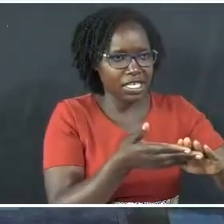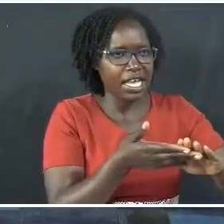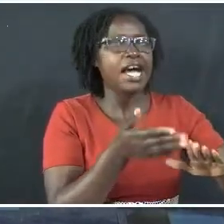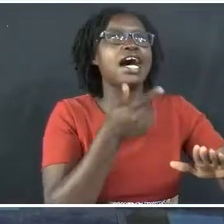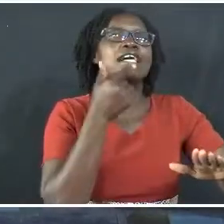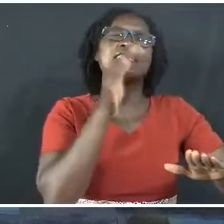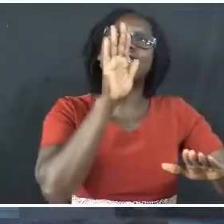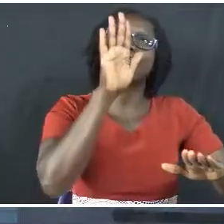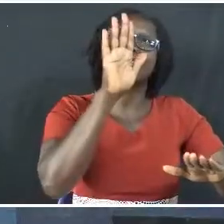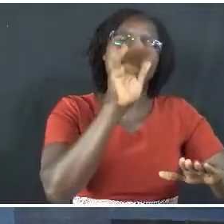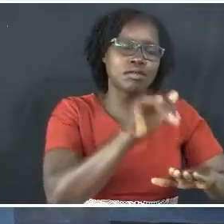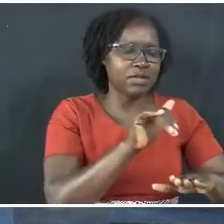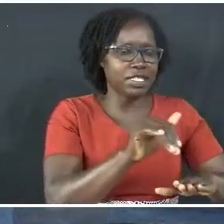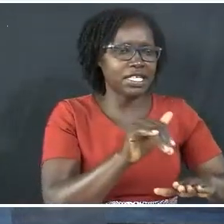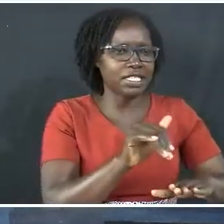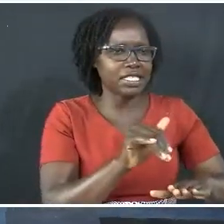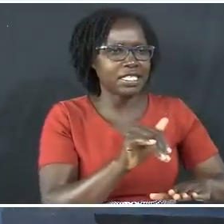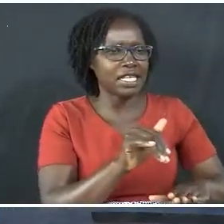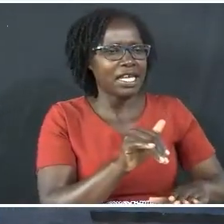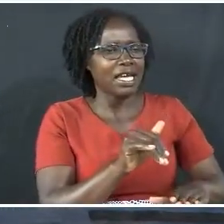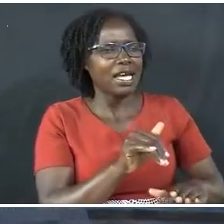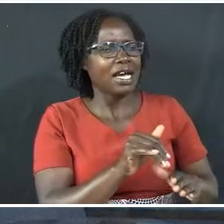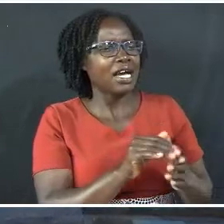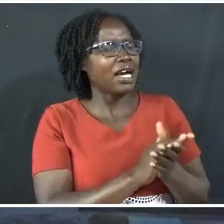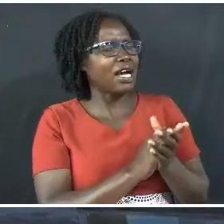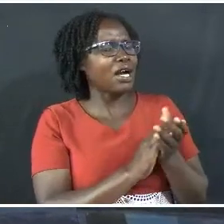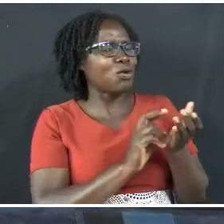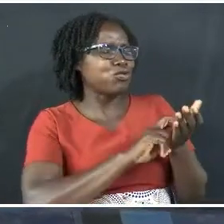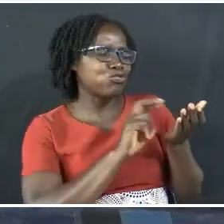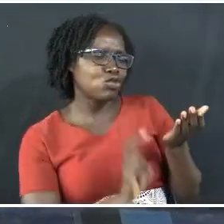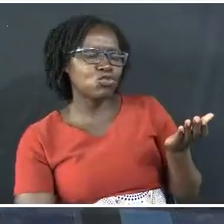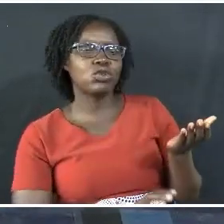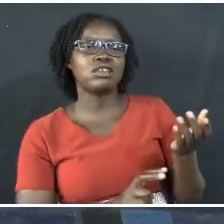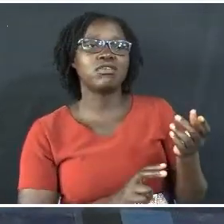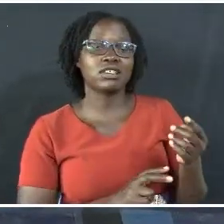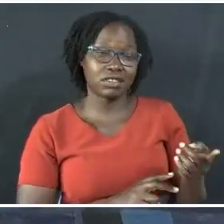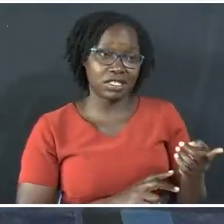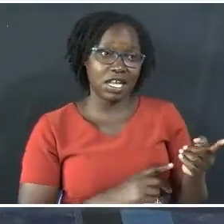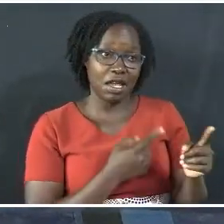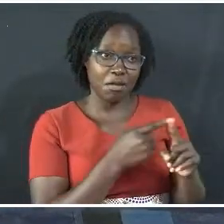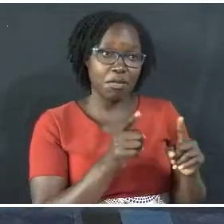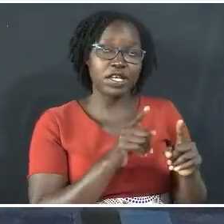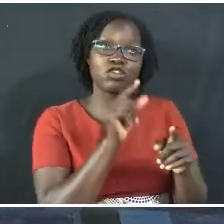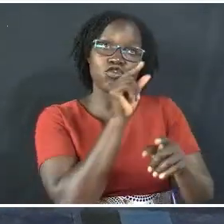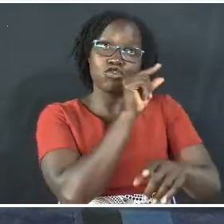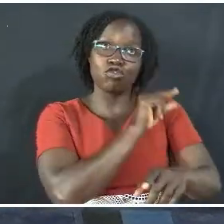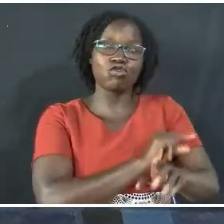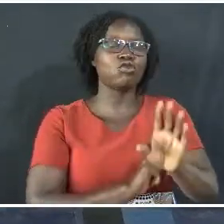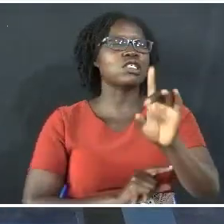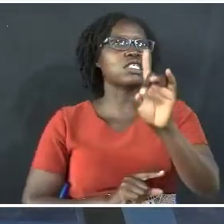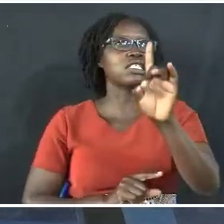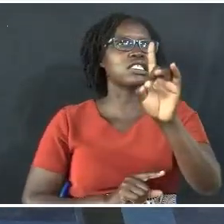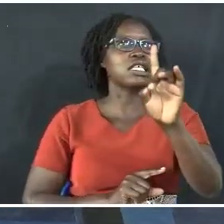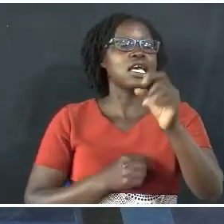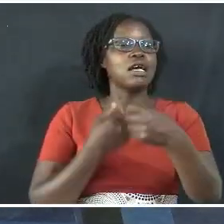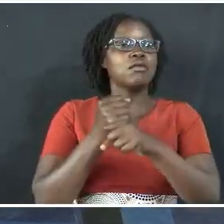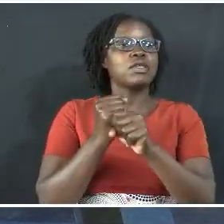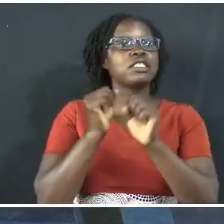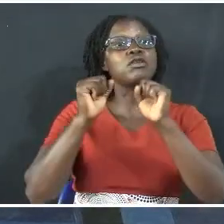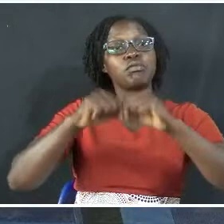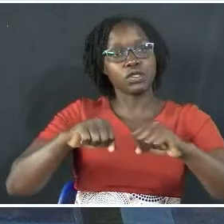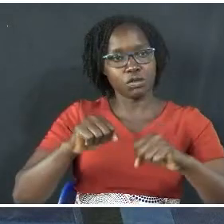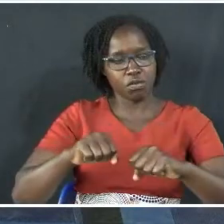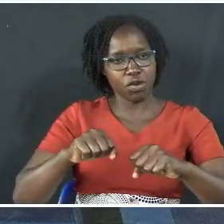tell him that I was disqualified, but your grace made it